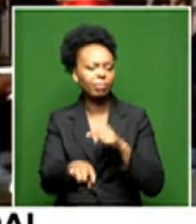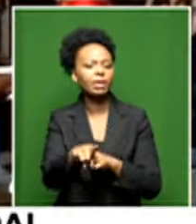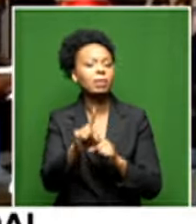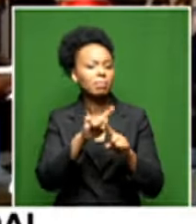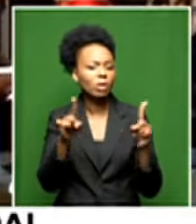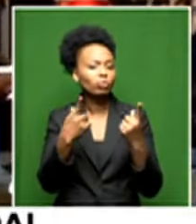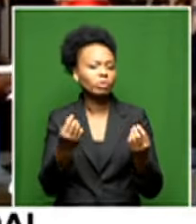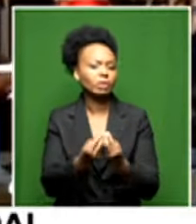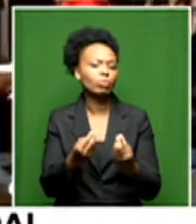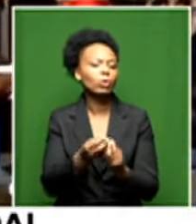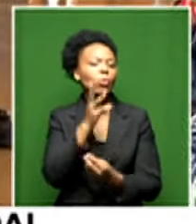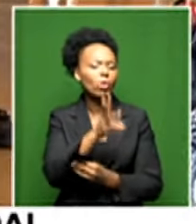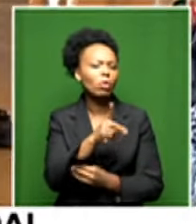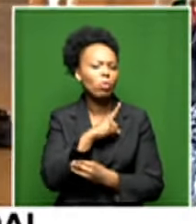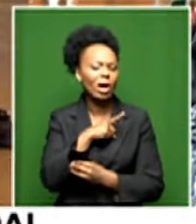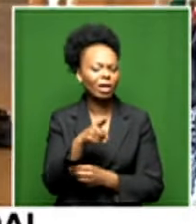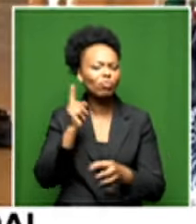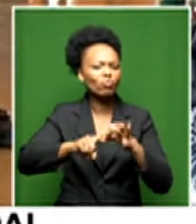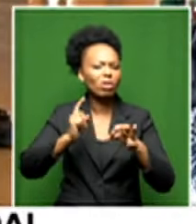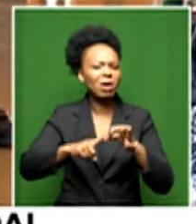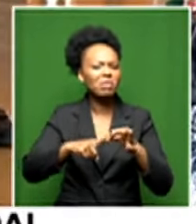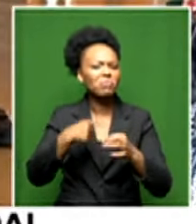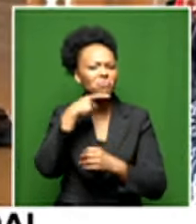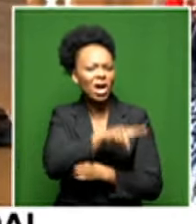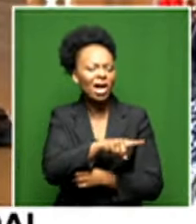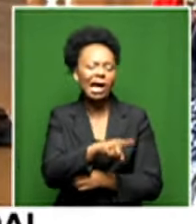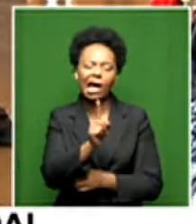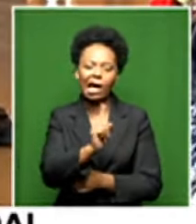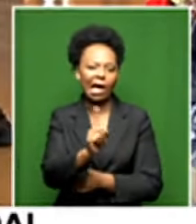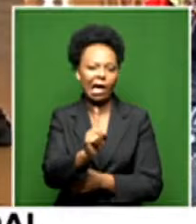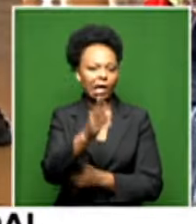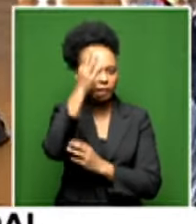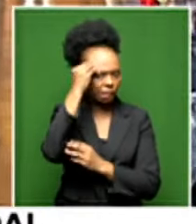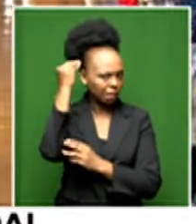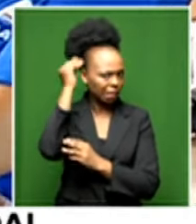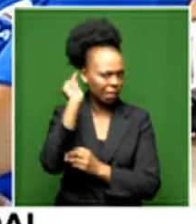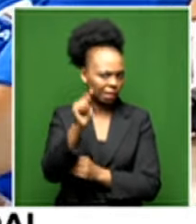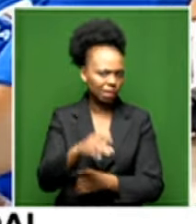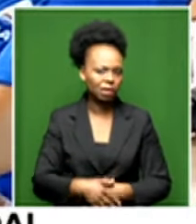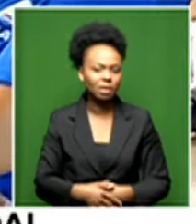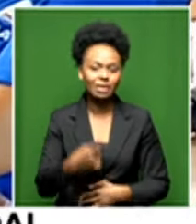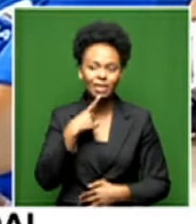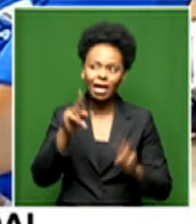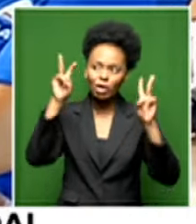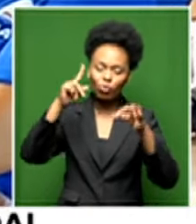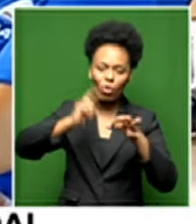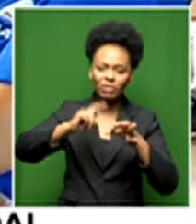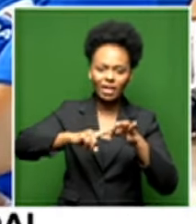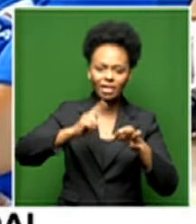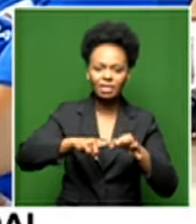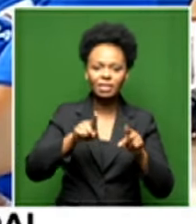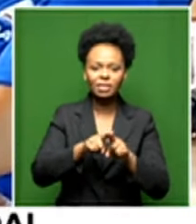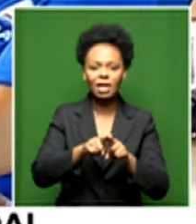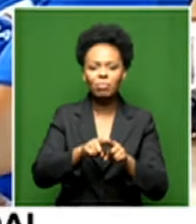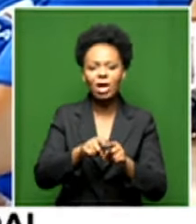taken. We regard it in a very serious light. Steenhuisen, however, defends the issue of qualification involving the party's